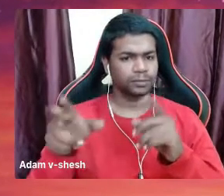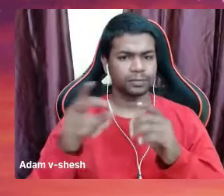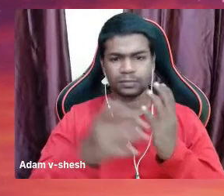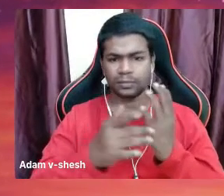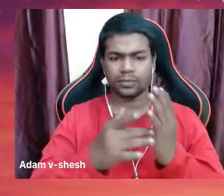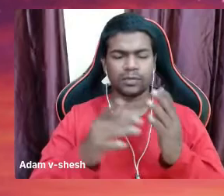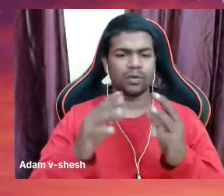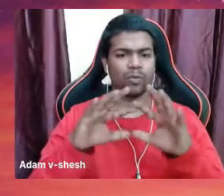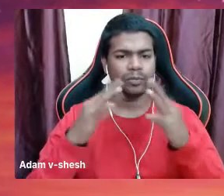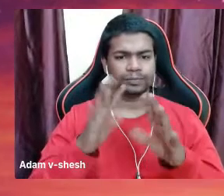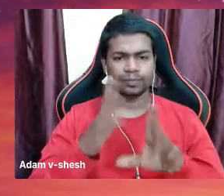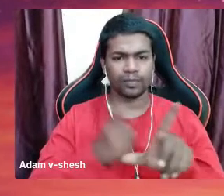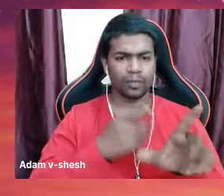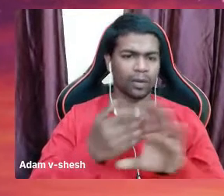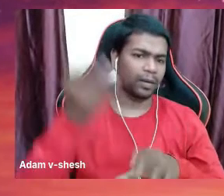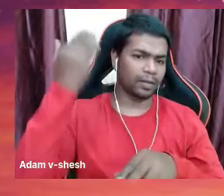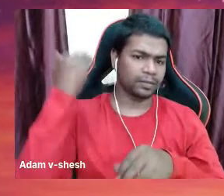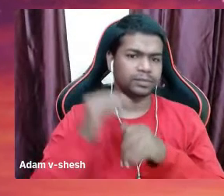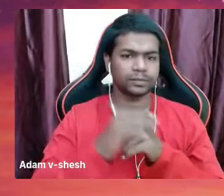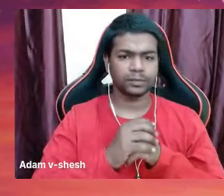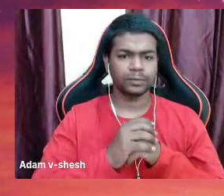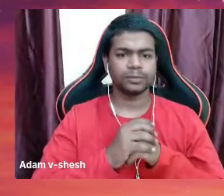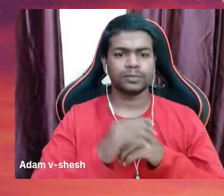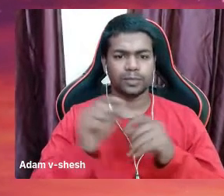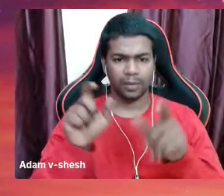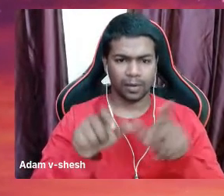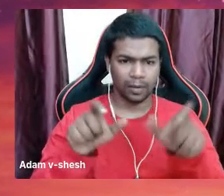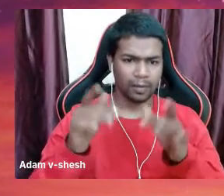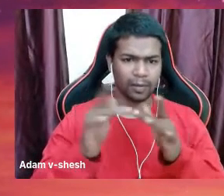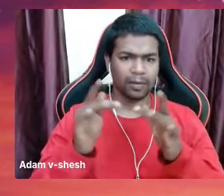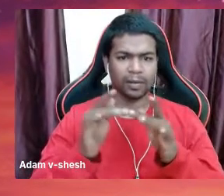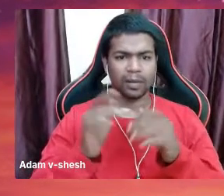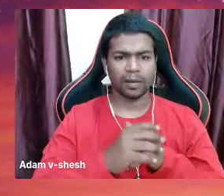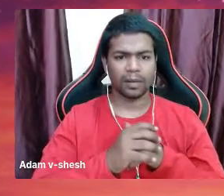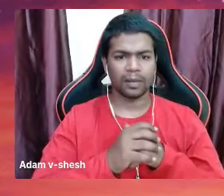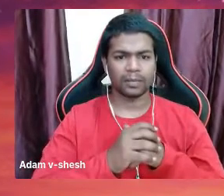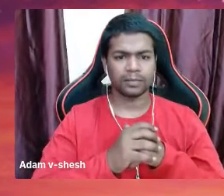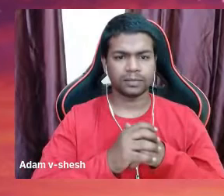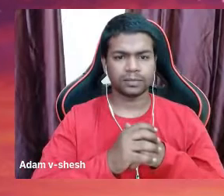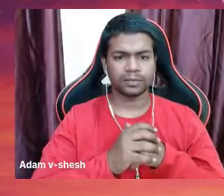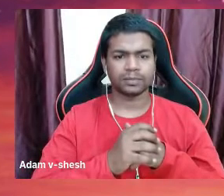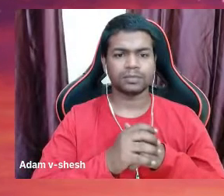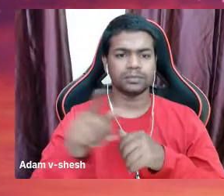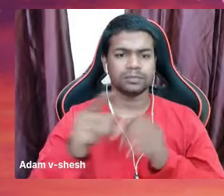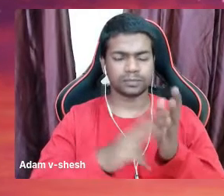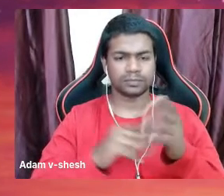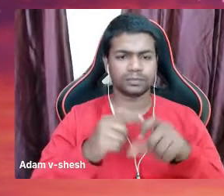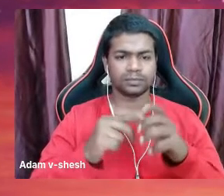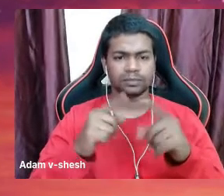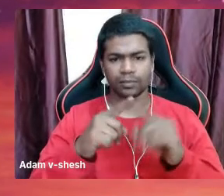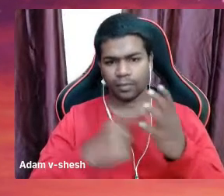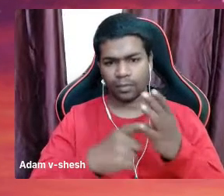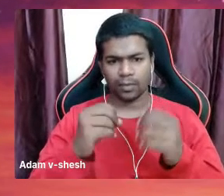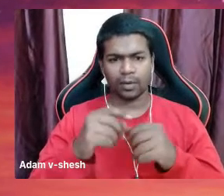5 years ago, because most of the audience that was online was fairly homogeneous. They were affluent metro dwellers who